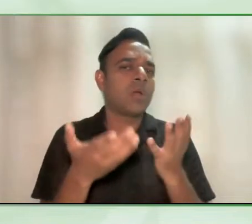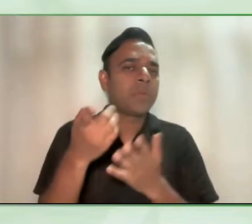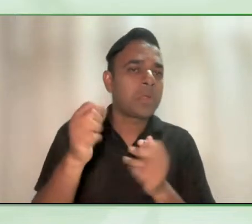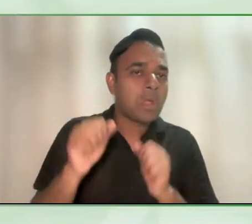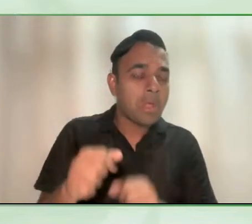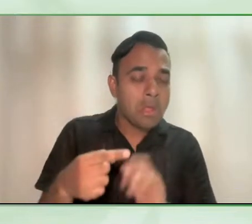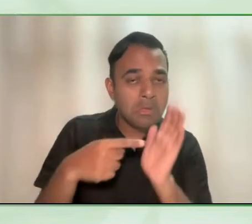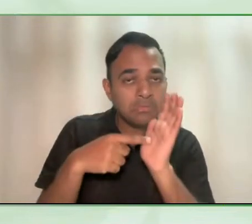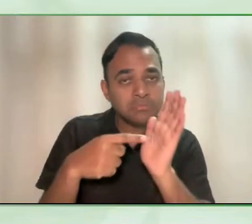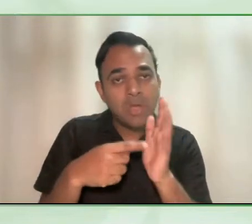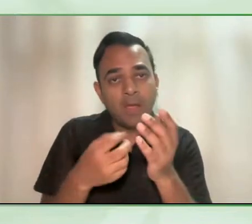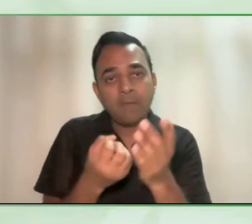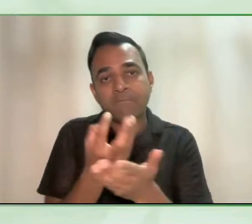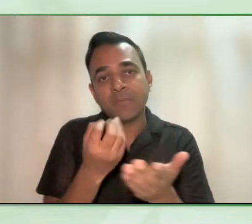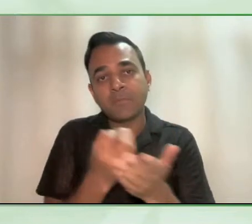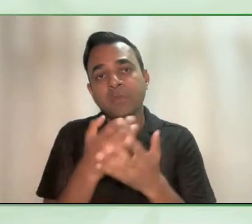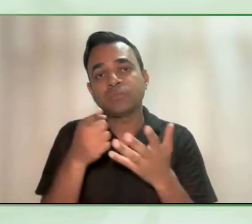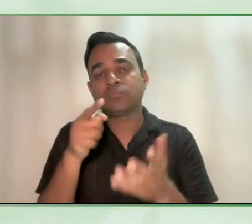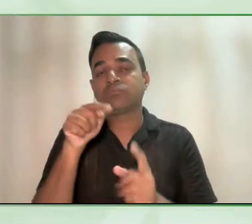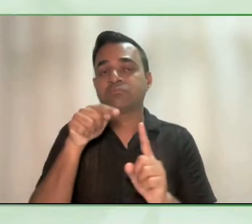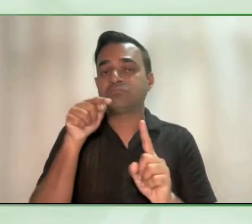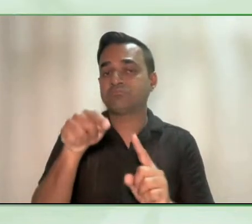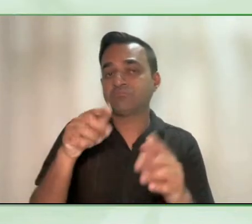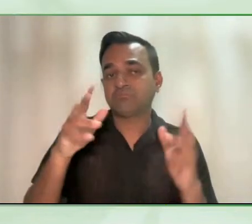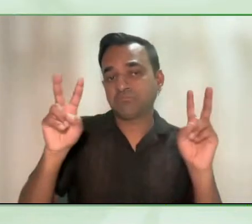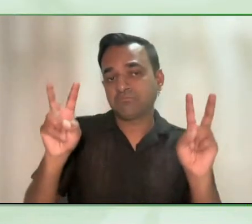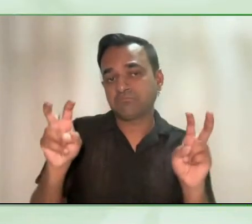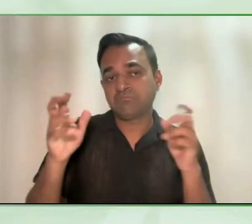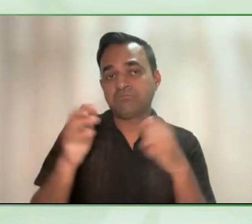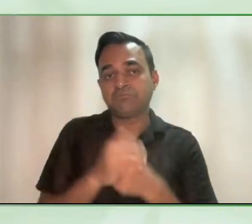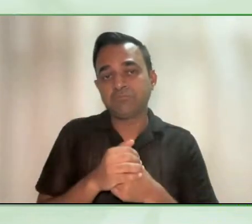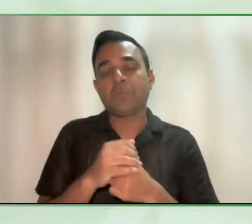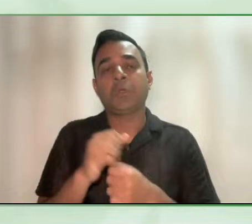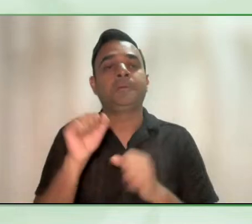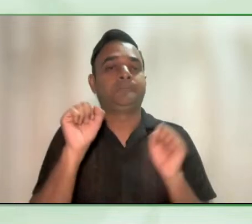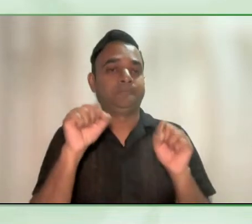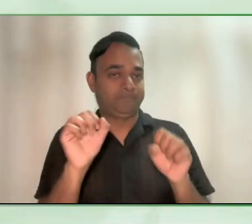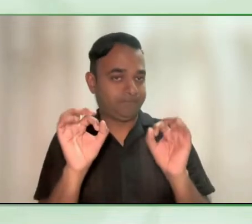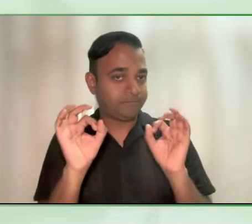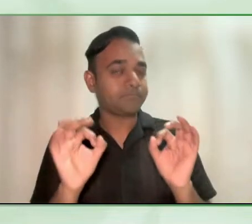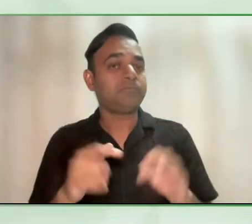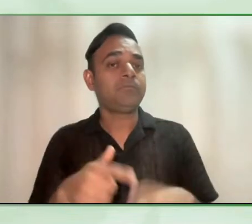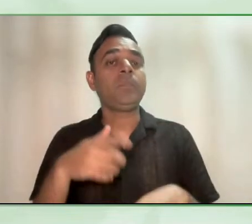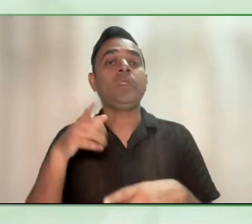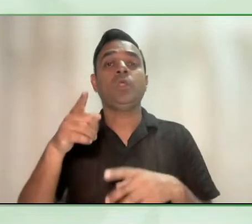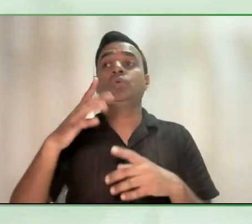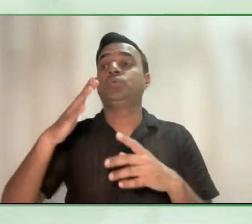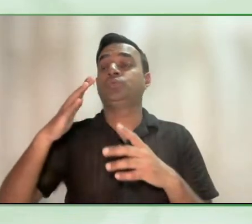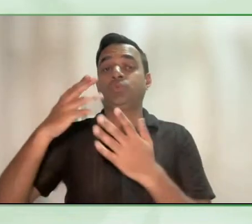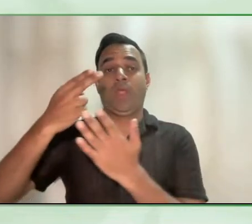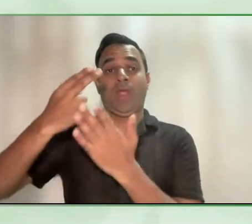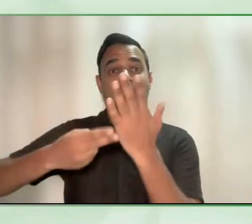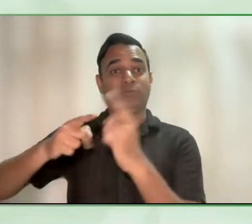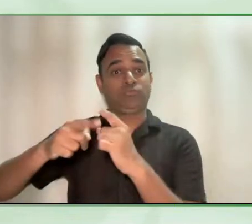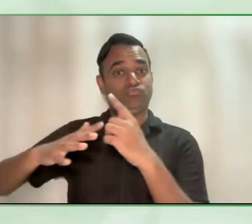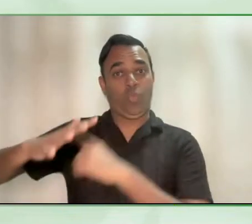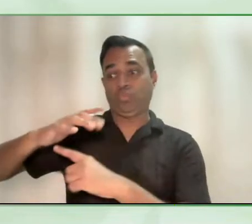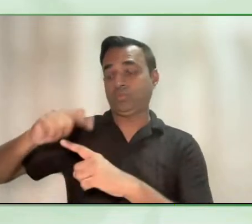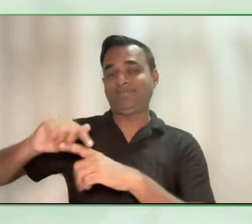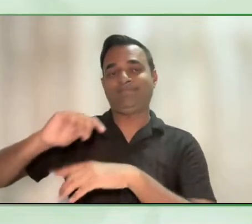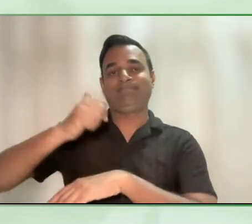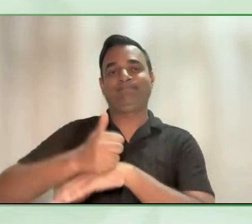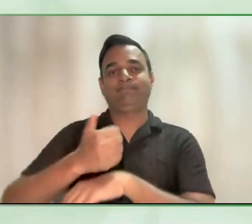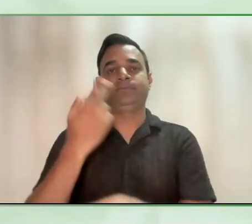and disability arts work. I founded this Suisha Arts in 2014 to